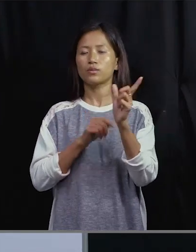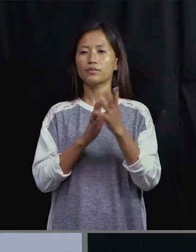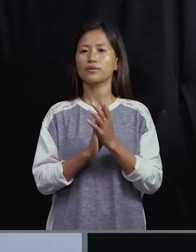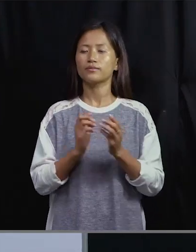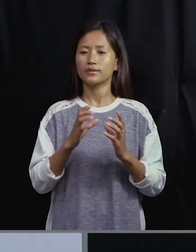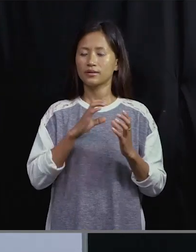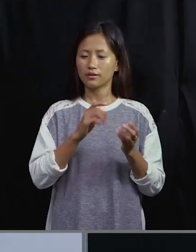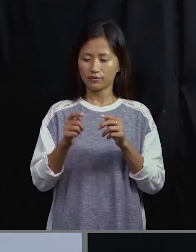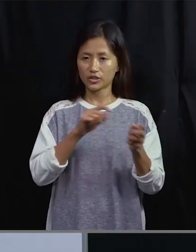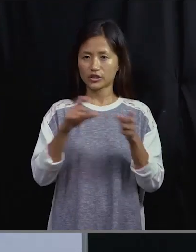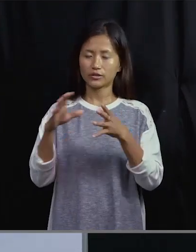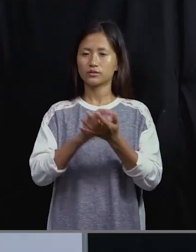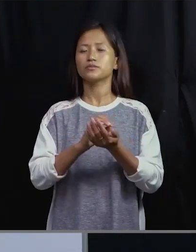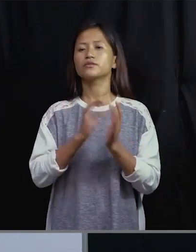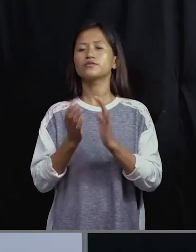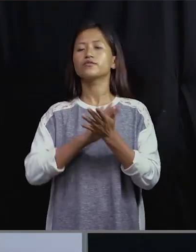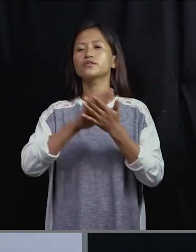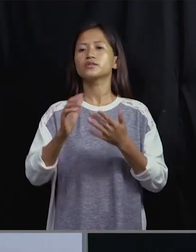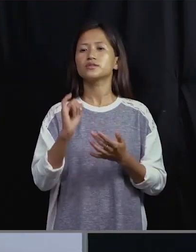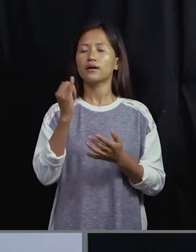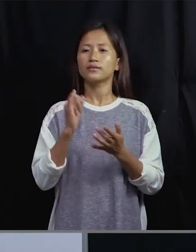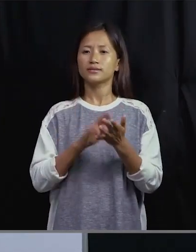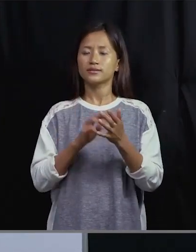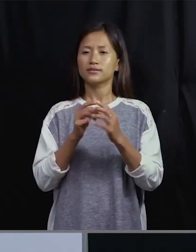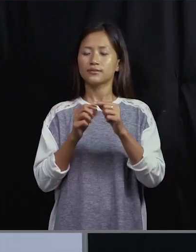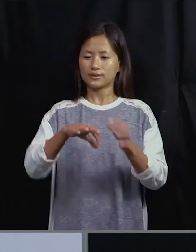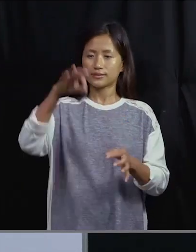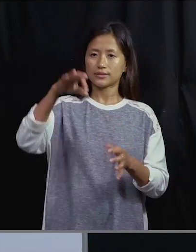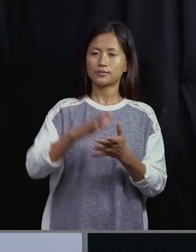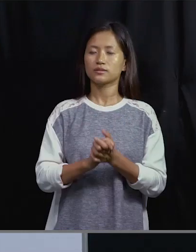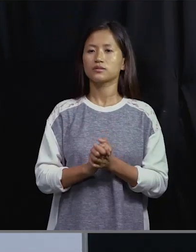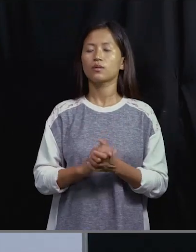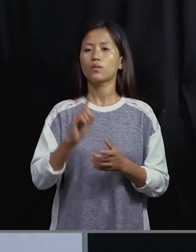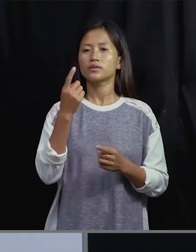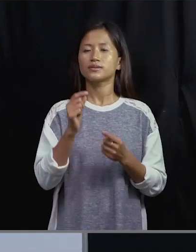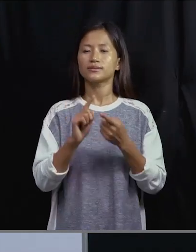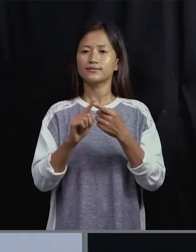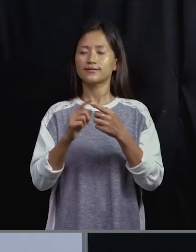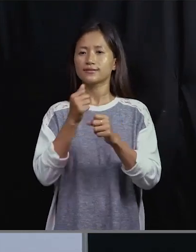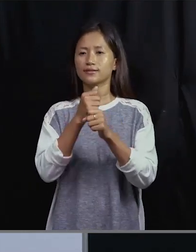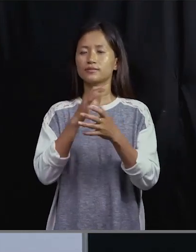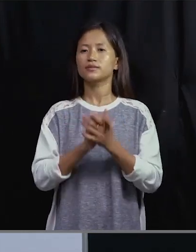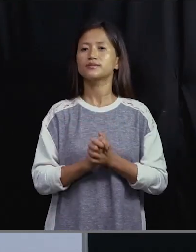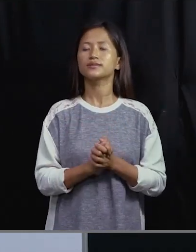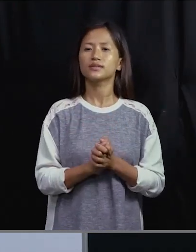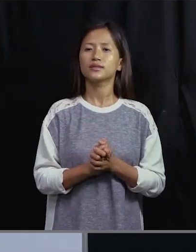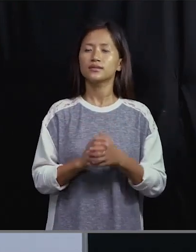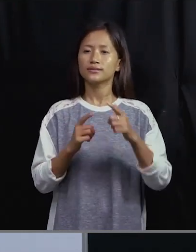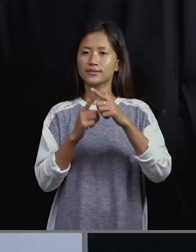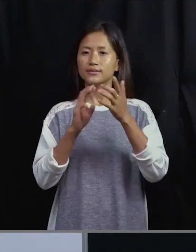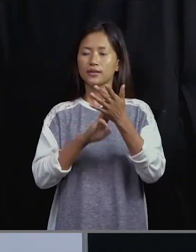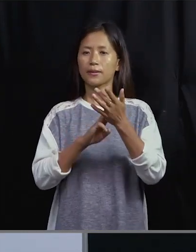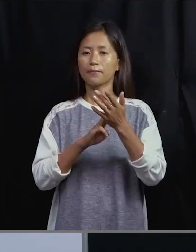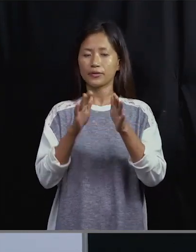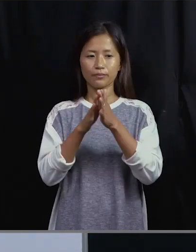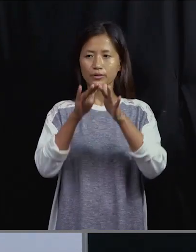into finished item. You got to see that? So here, one example is timber, isn't it? Timber into